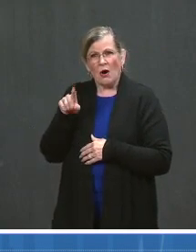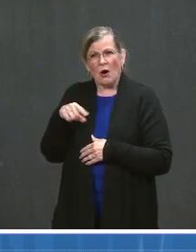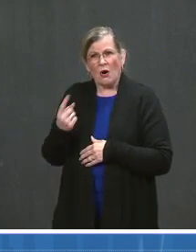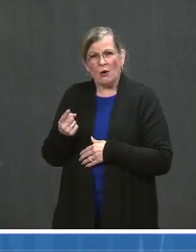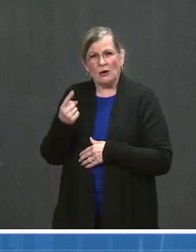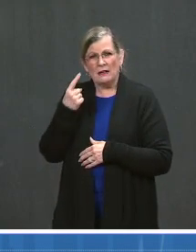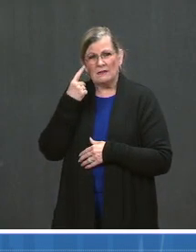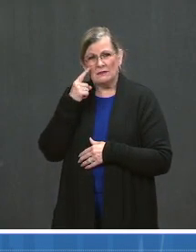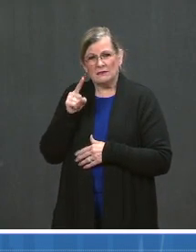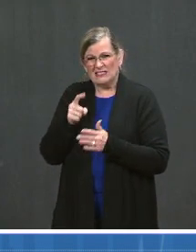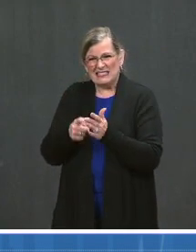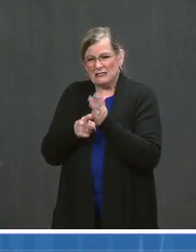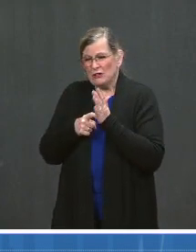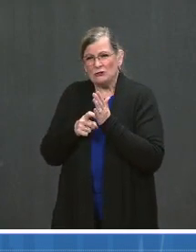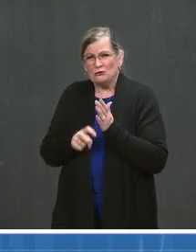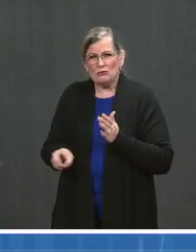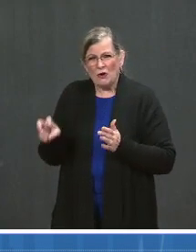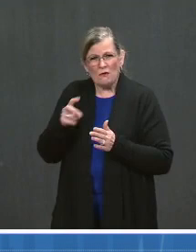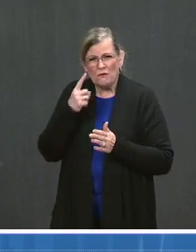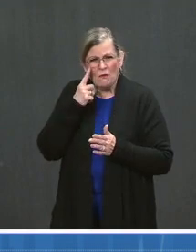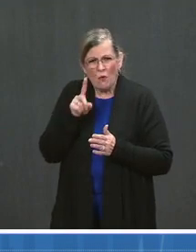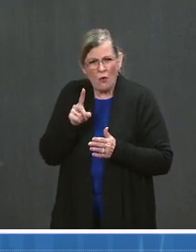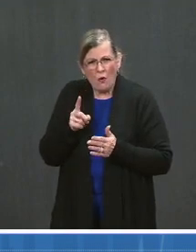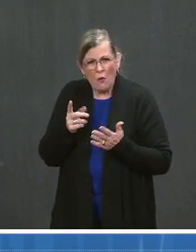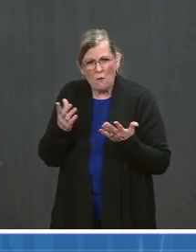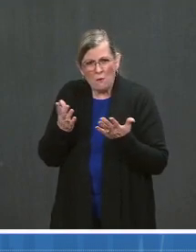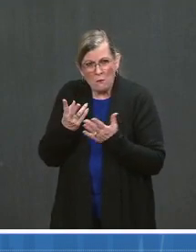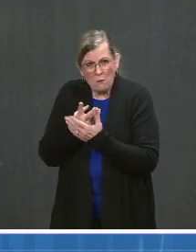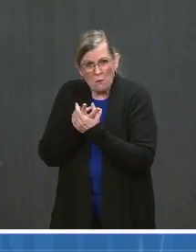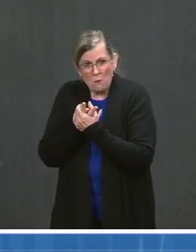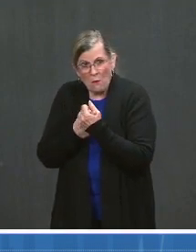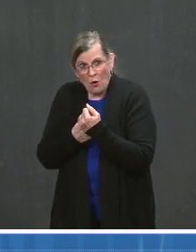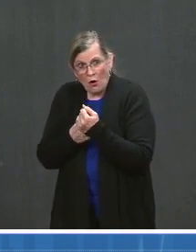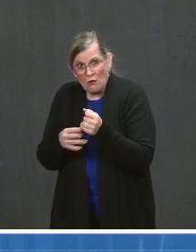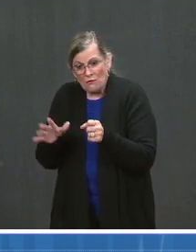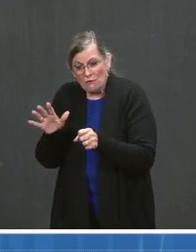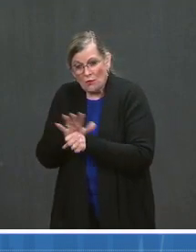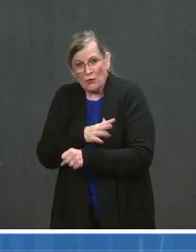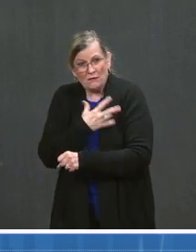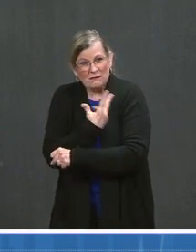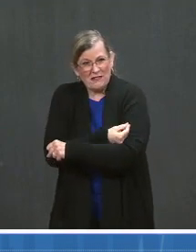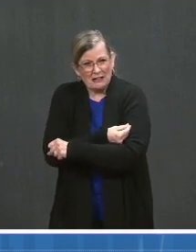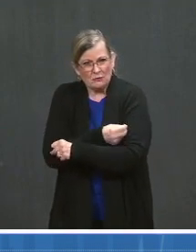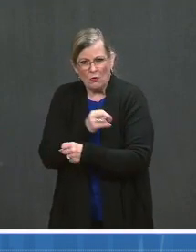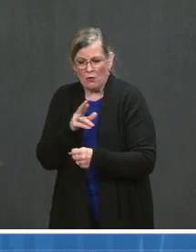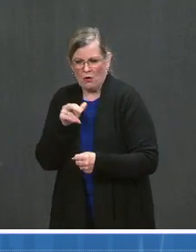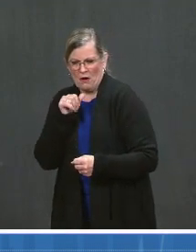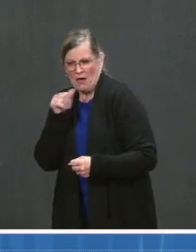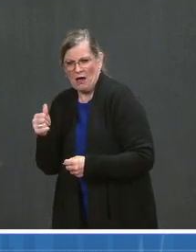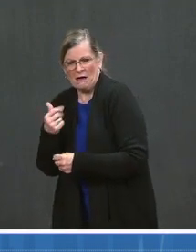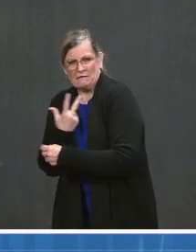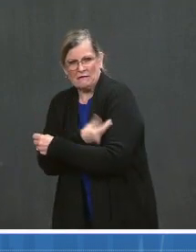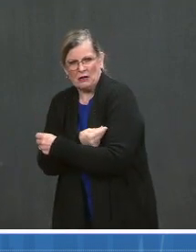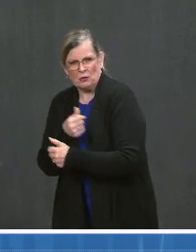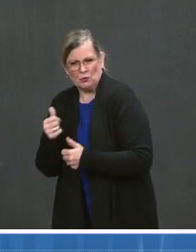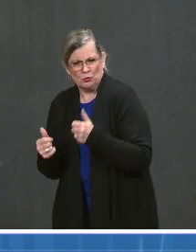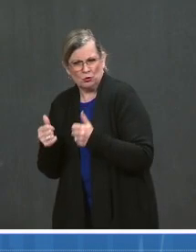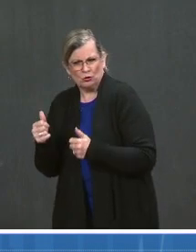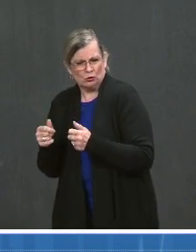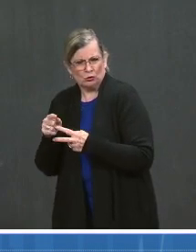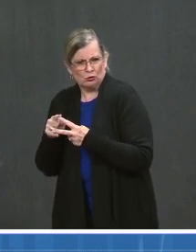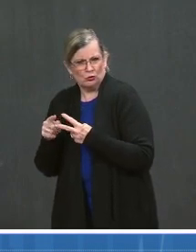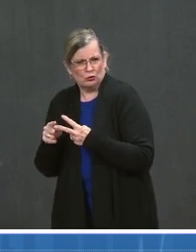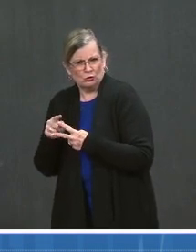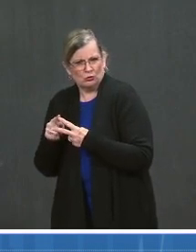clarify, should fully vaccinated people be doing non-essential travel or not? Or is it just unvaccinated or